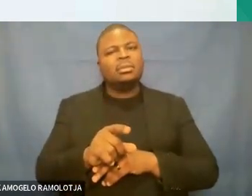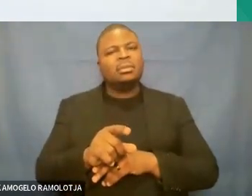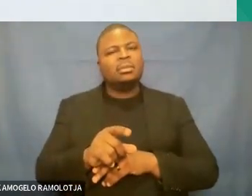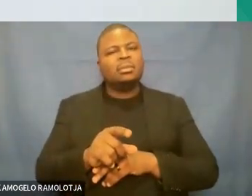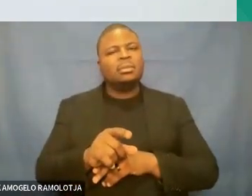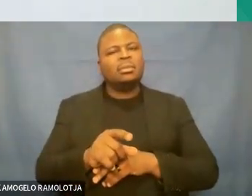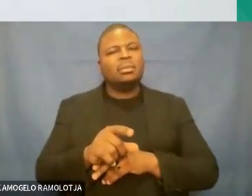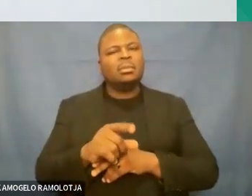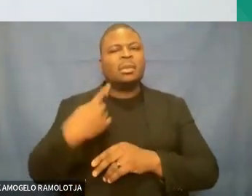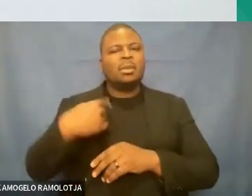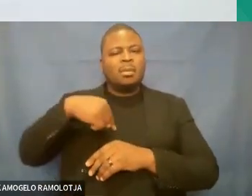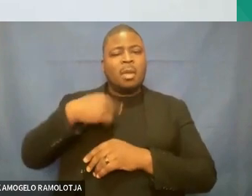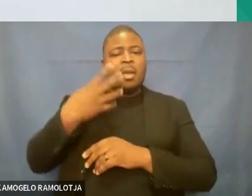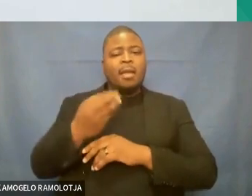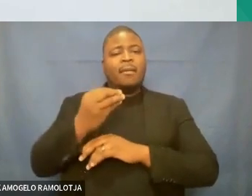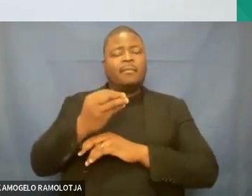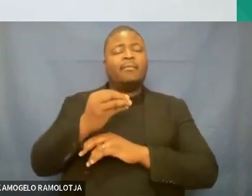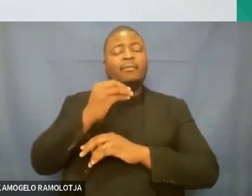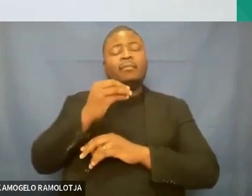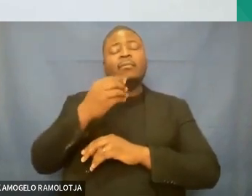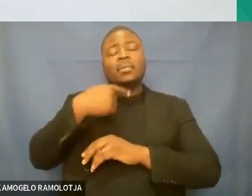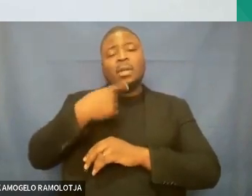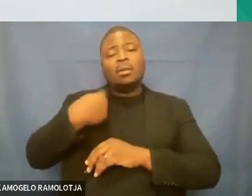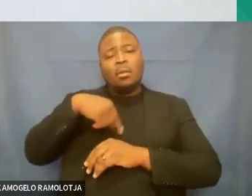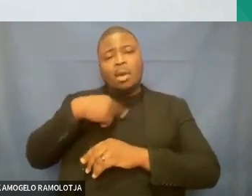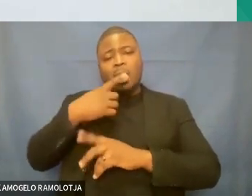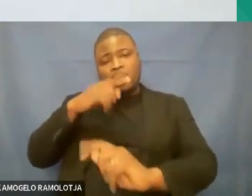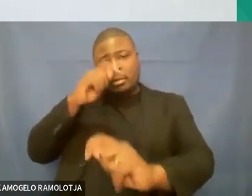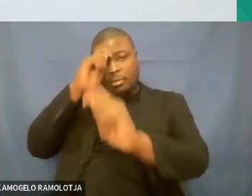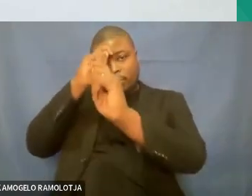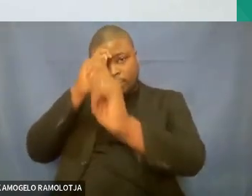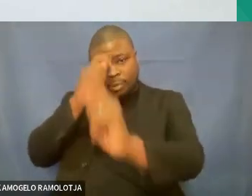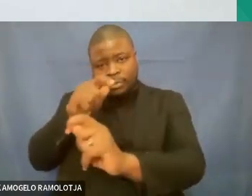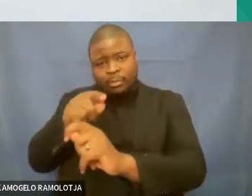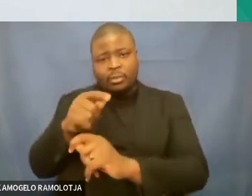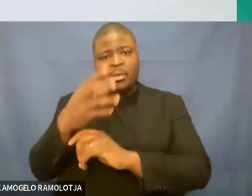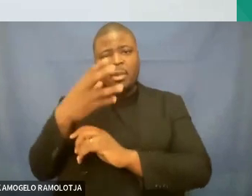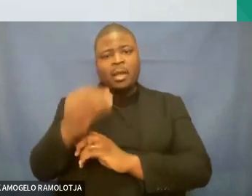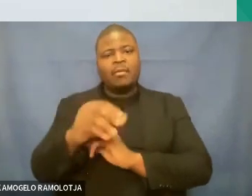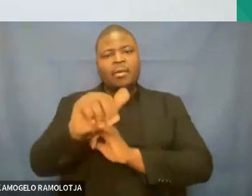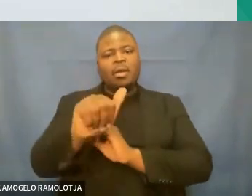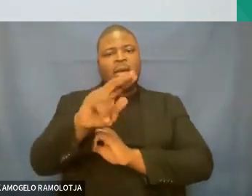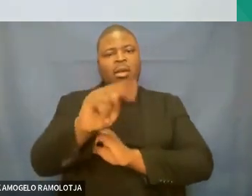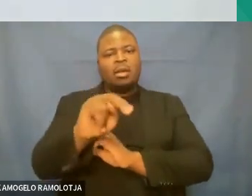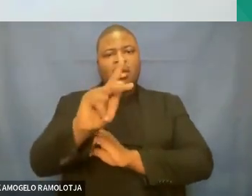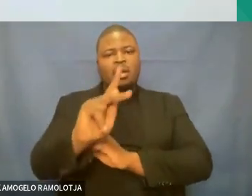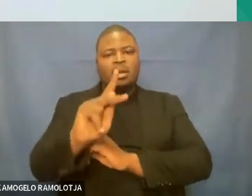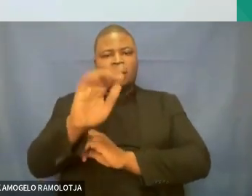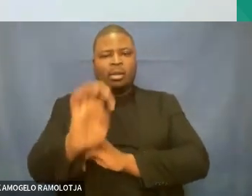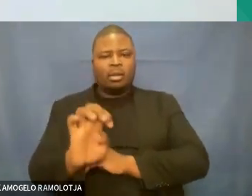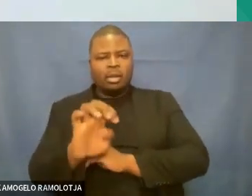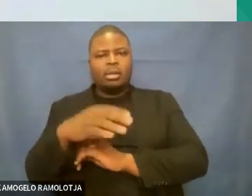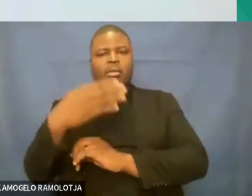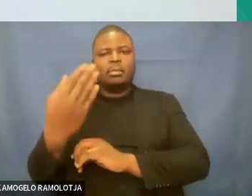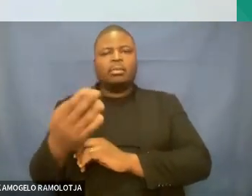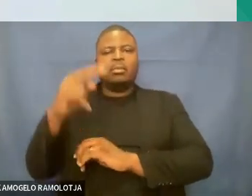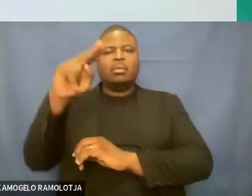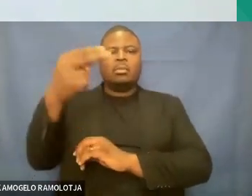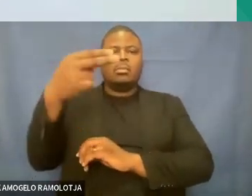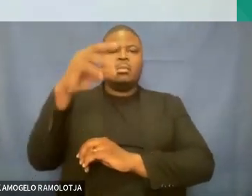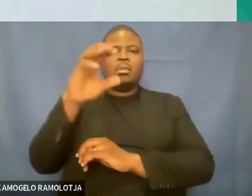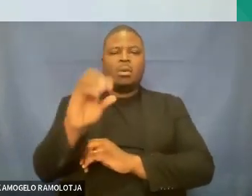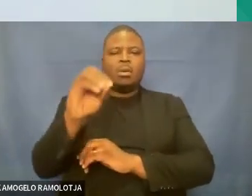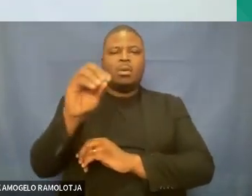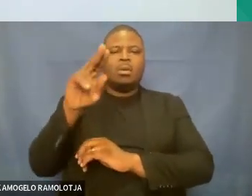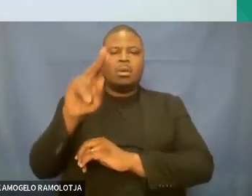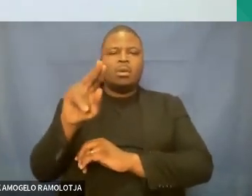with a lot of respect, and I do introduce Anke Houtzamer. Anke Houtzamer is a legal